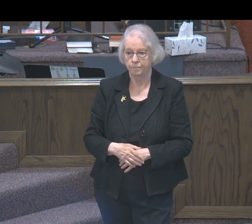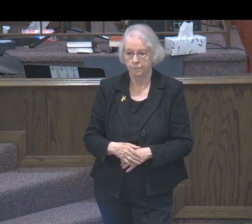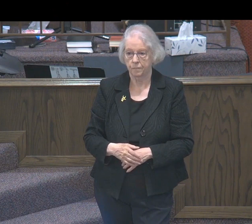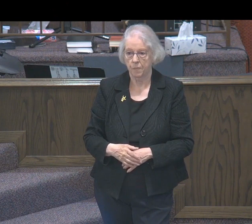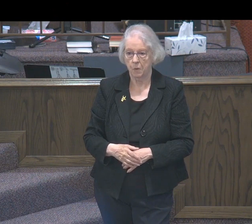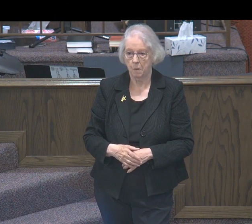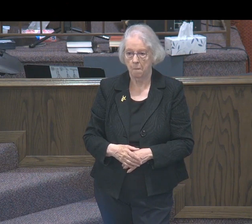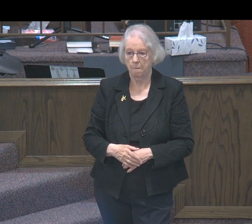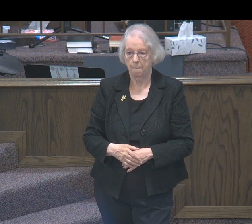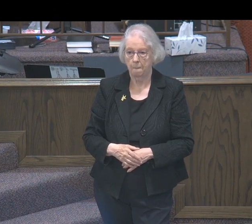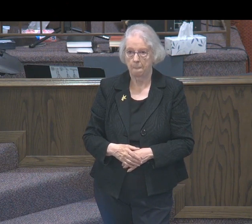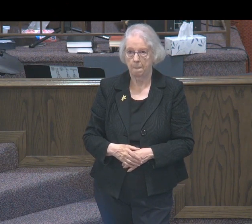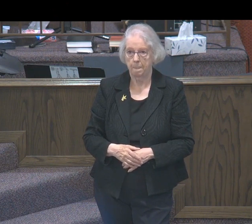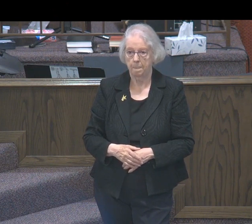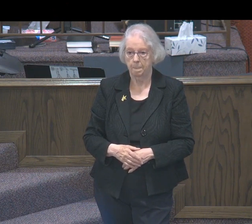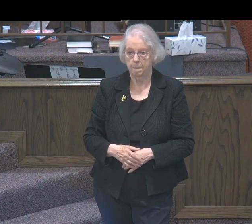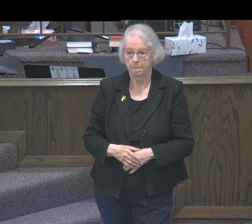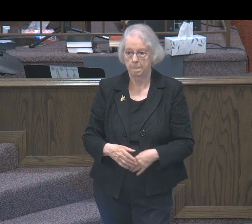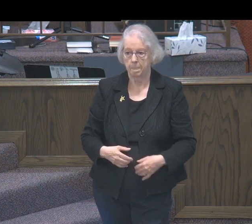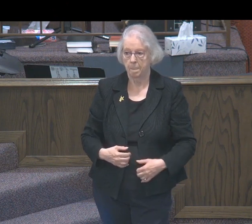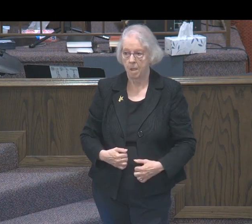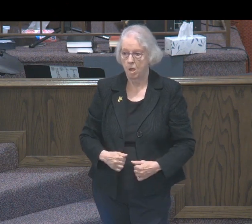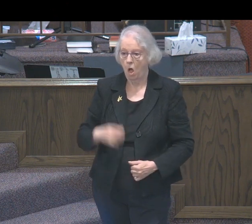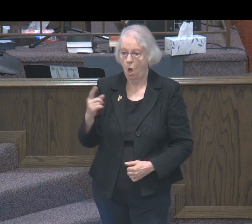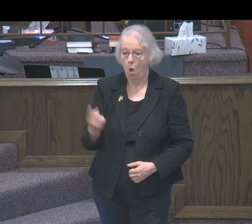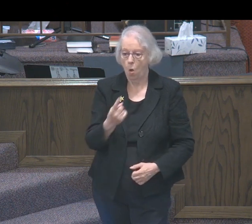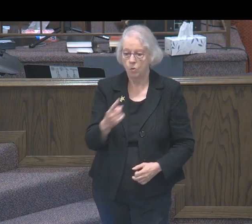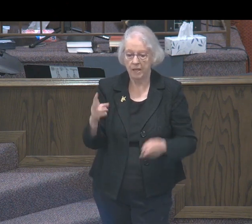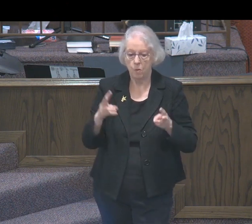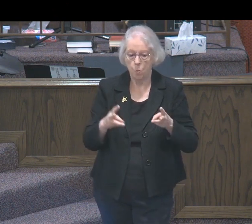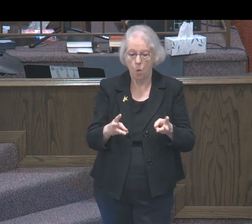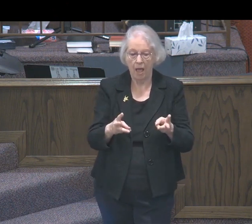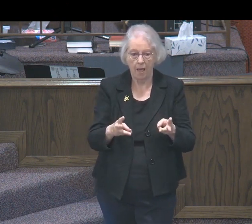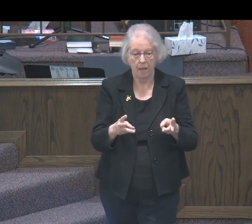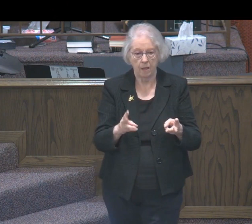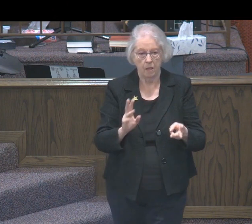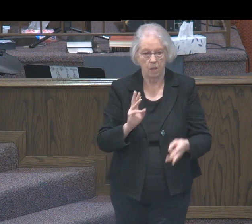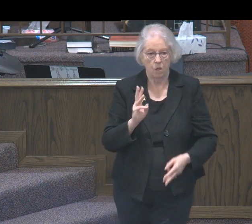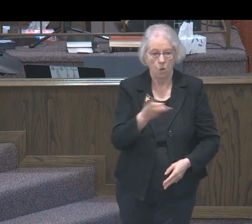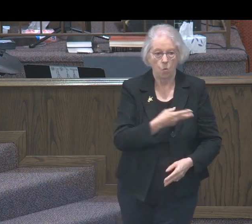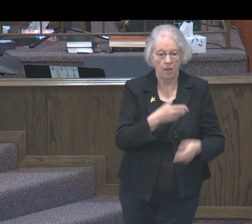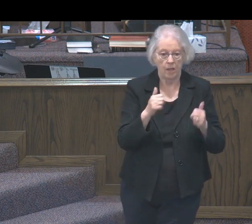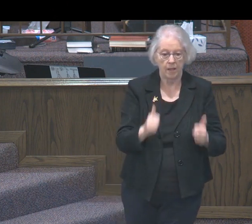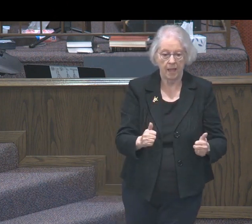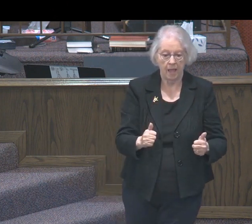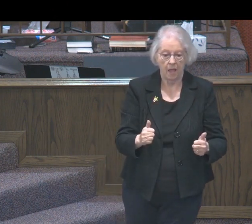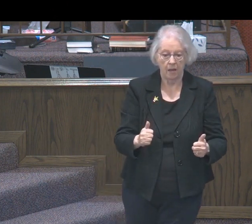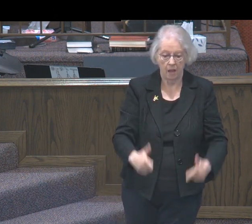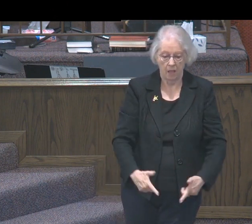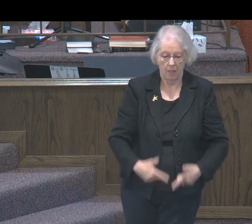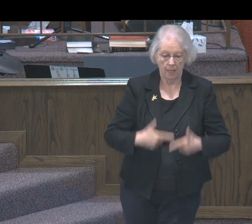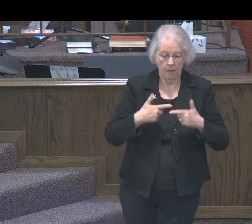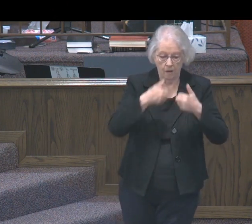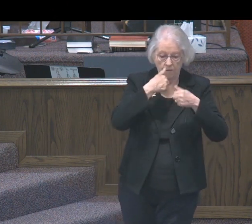The only way you can live the blessed life, the only way you can demonstrate all of these things is through a personal relationship with God, with the